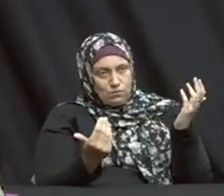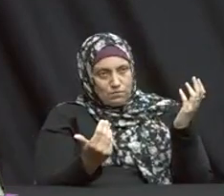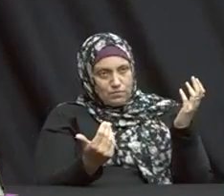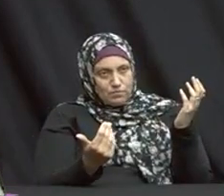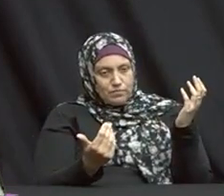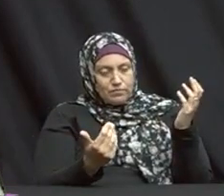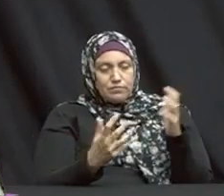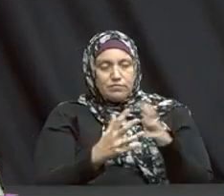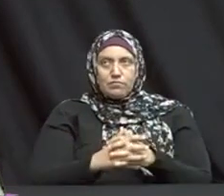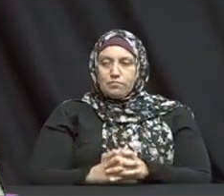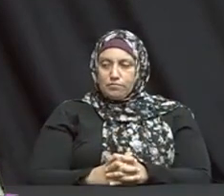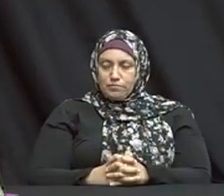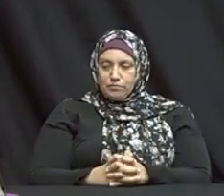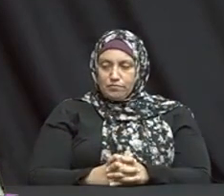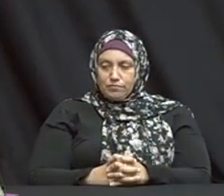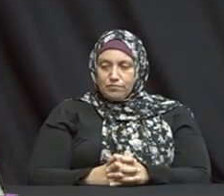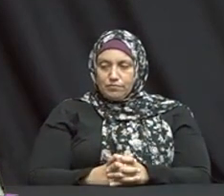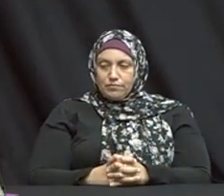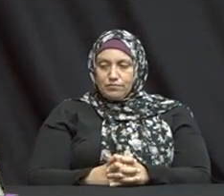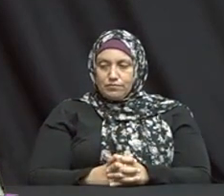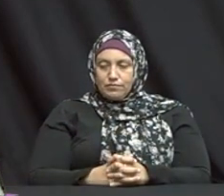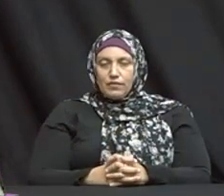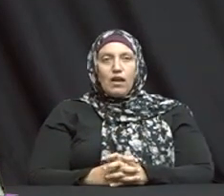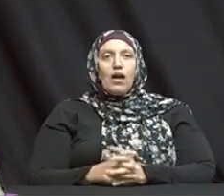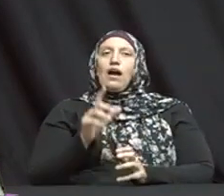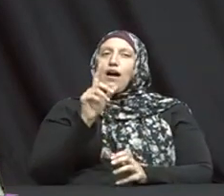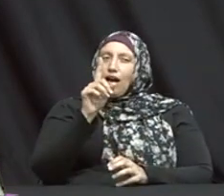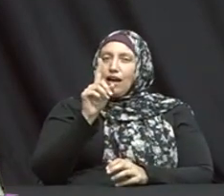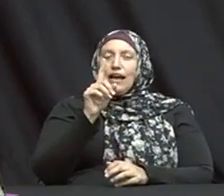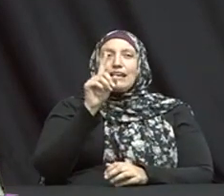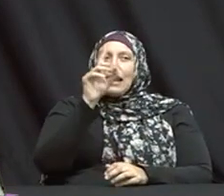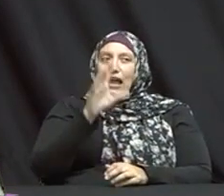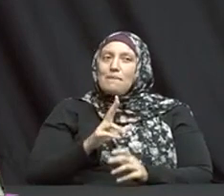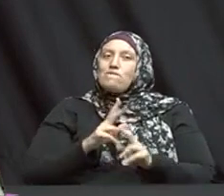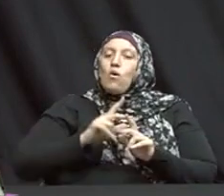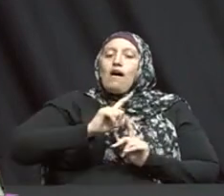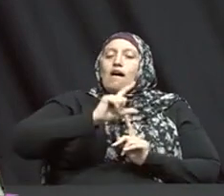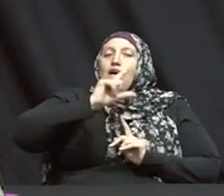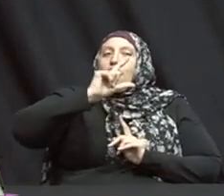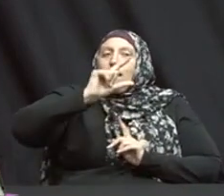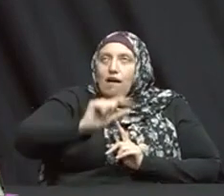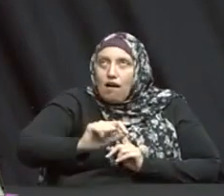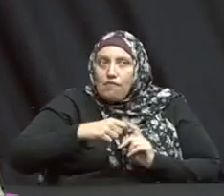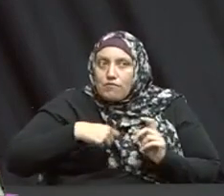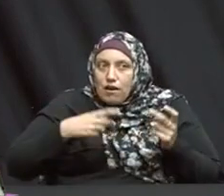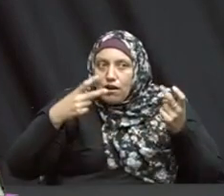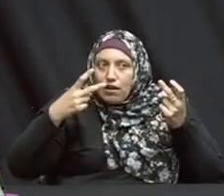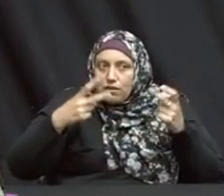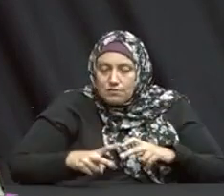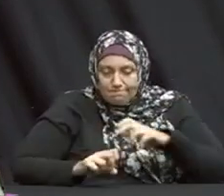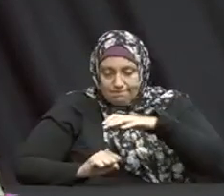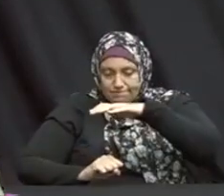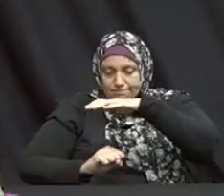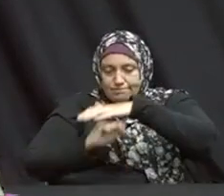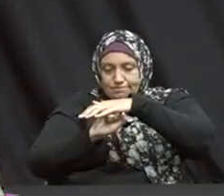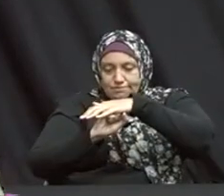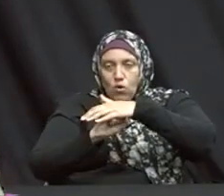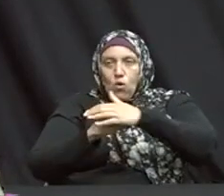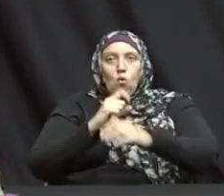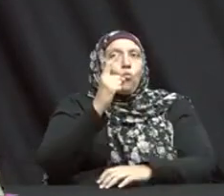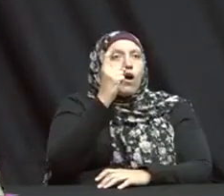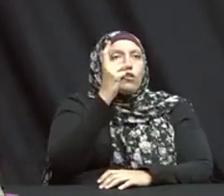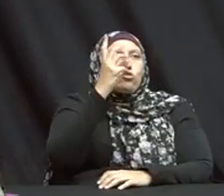for after my death. Islam says that one-third to the maximum of one-third of all that you own, you have the control